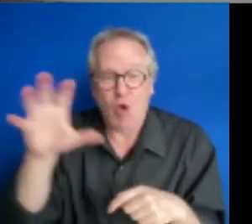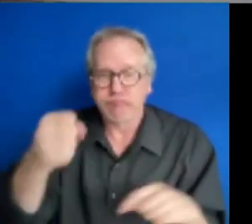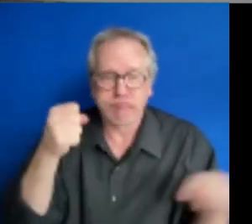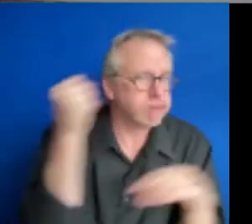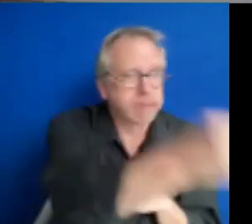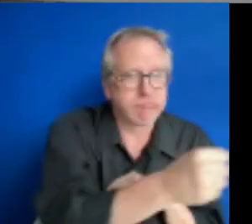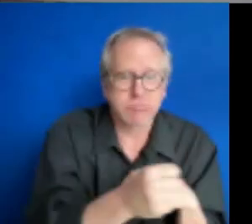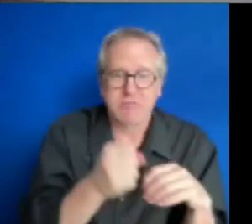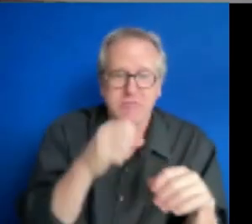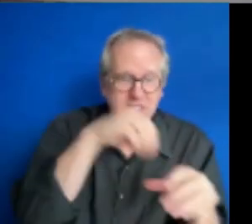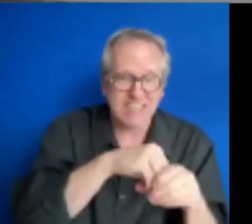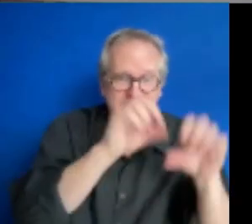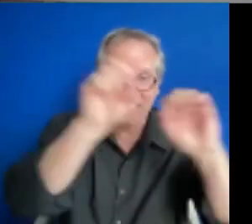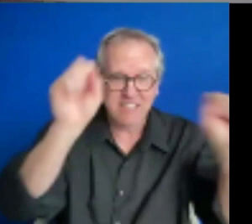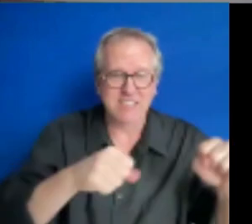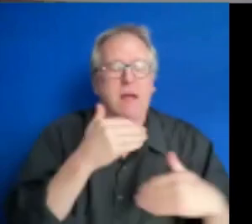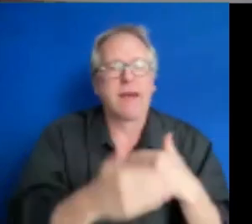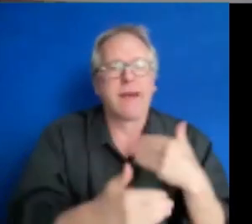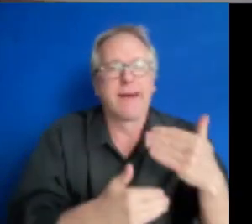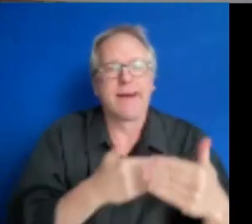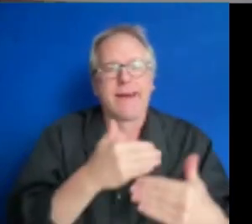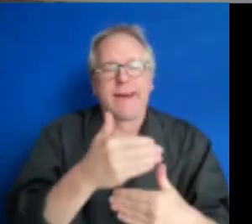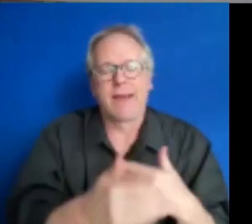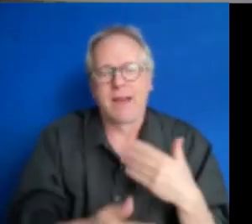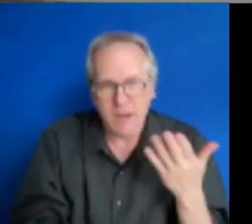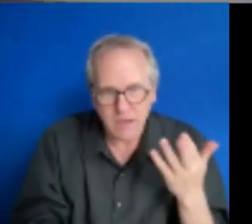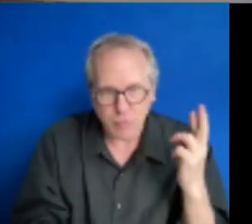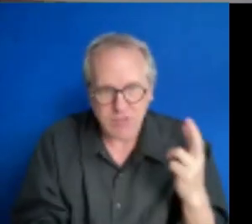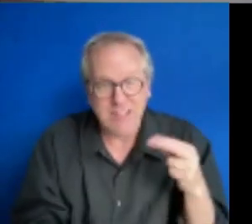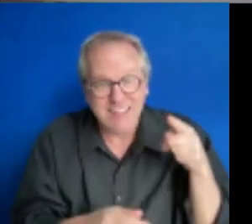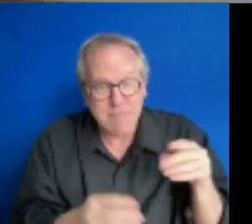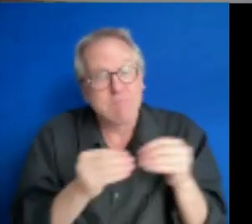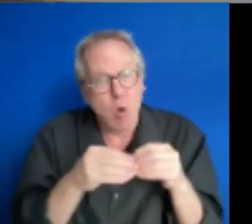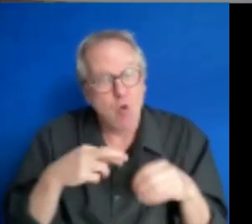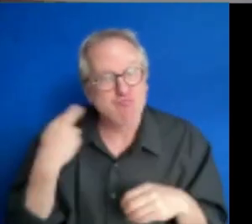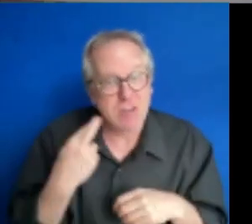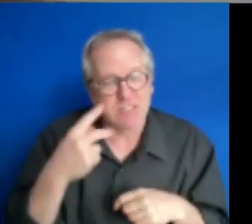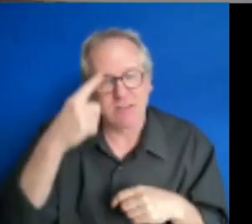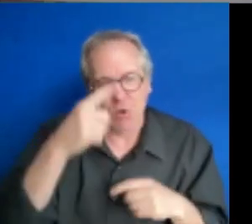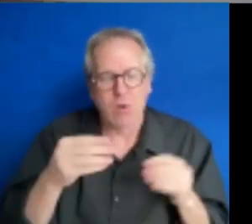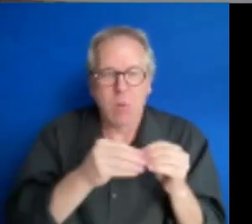once they enter the system, we're finding out that they are more at risk for